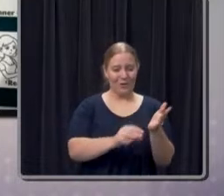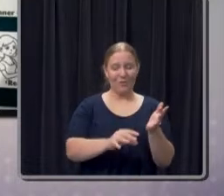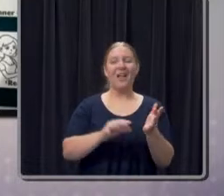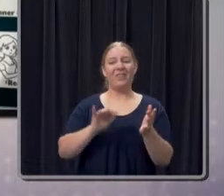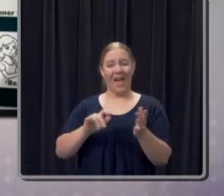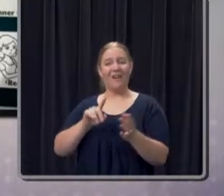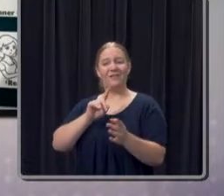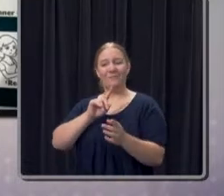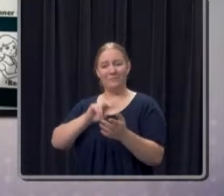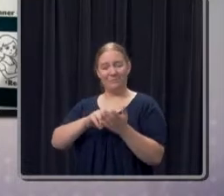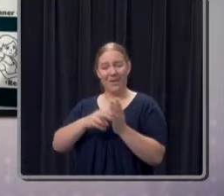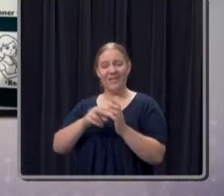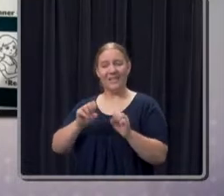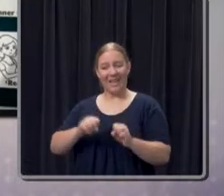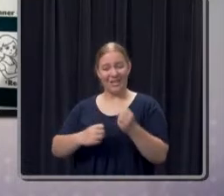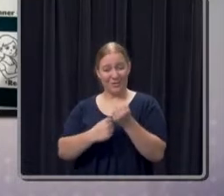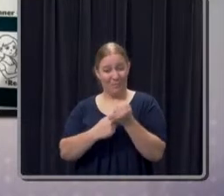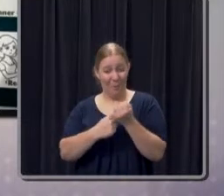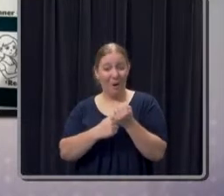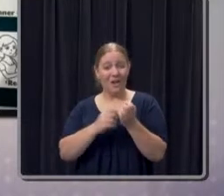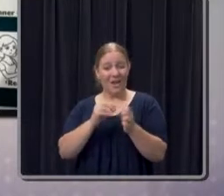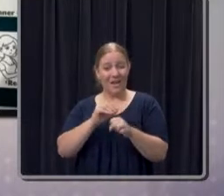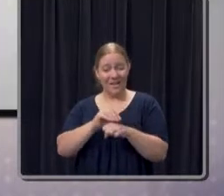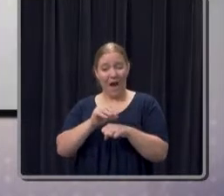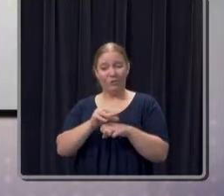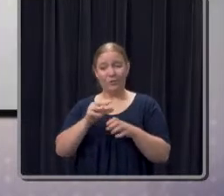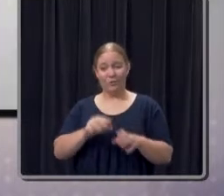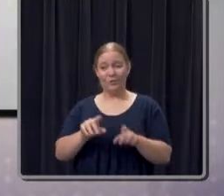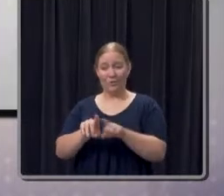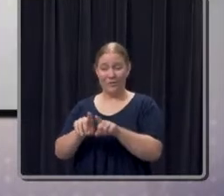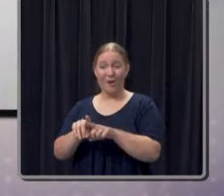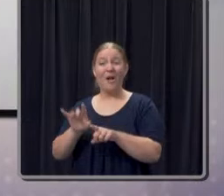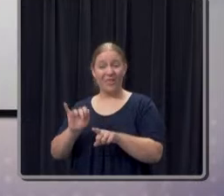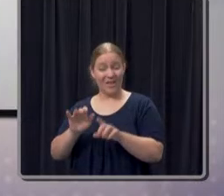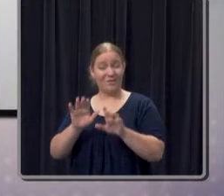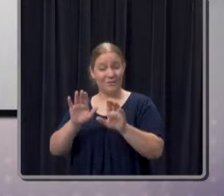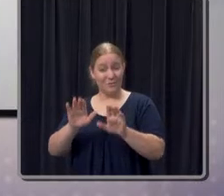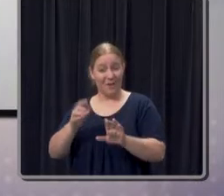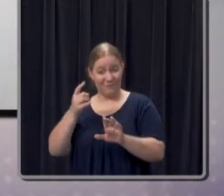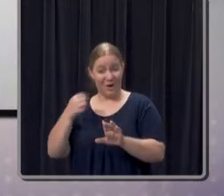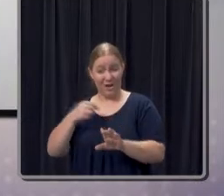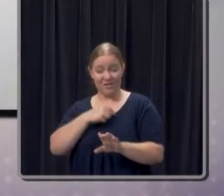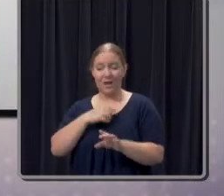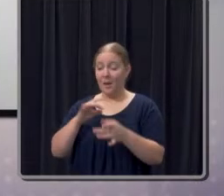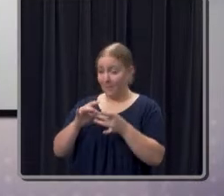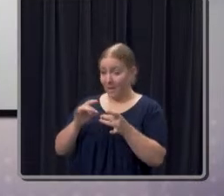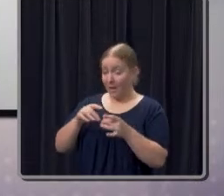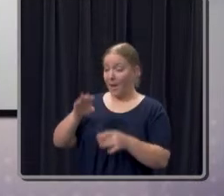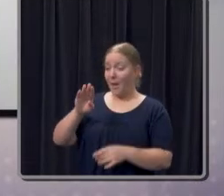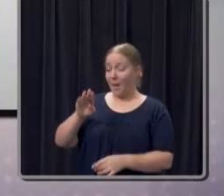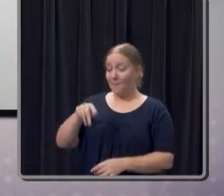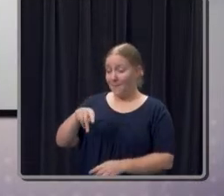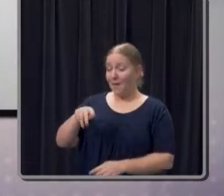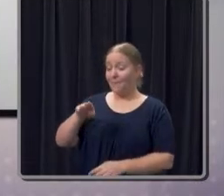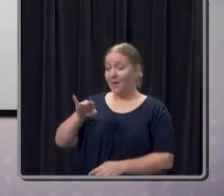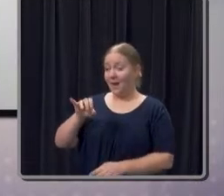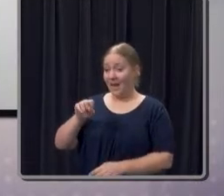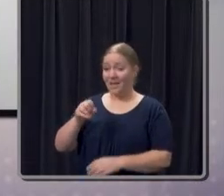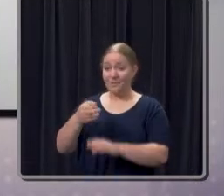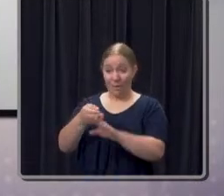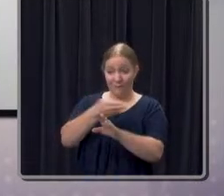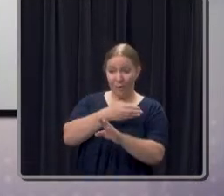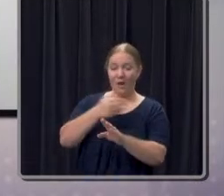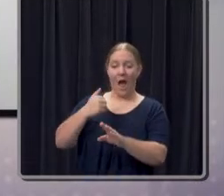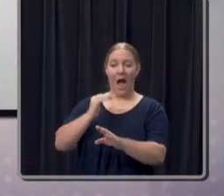to support those counselors as well. And so we have found that to be a great, great asset for us. I mentioned PBIS earlier. Our 3